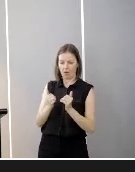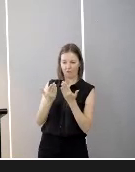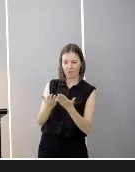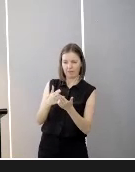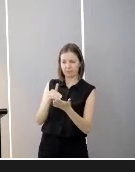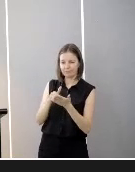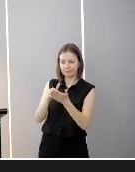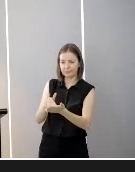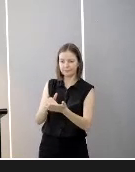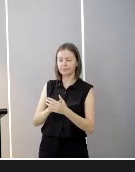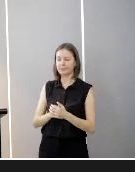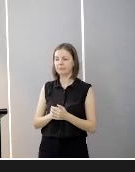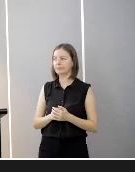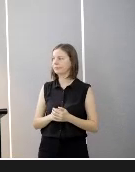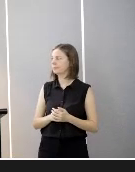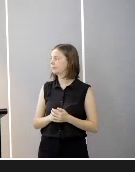their situation.